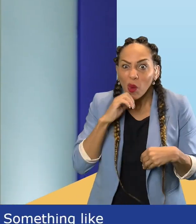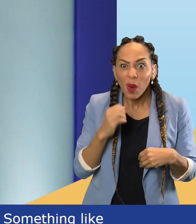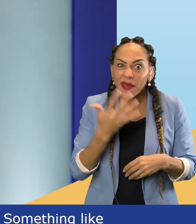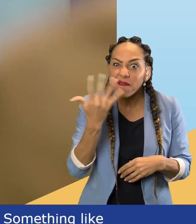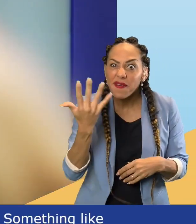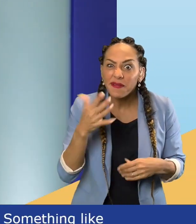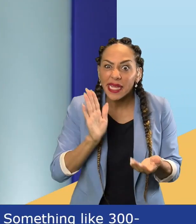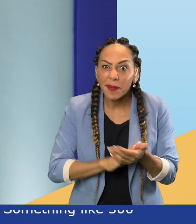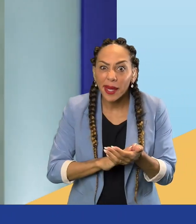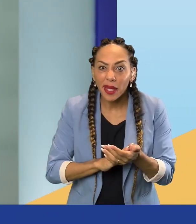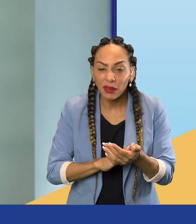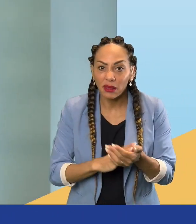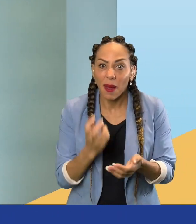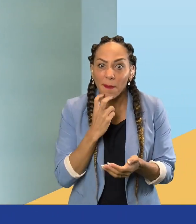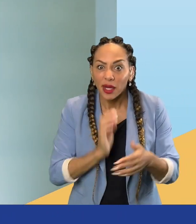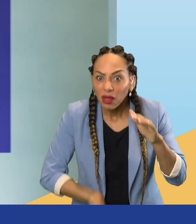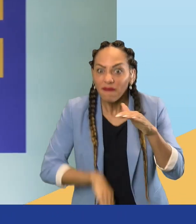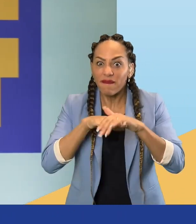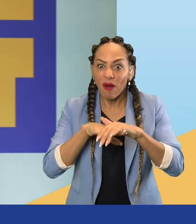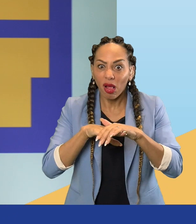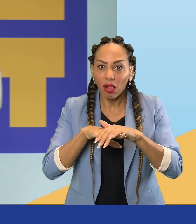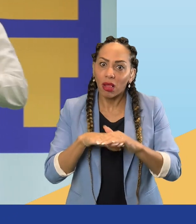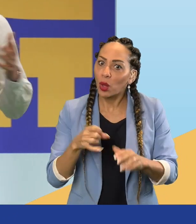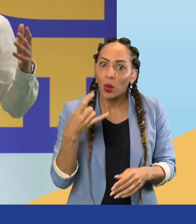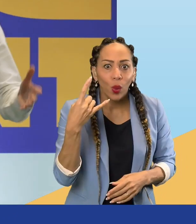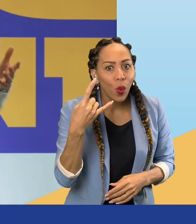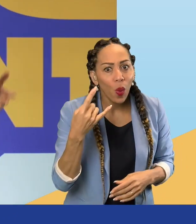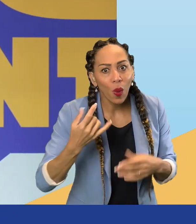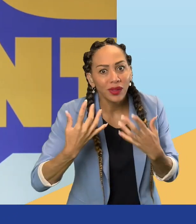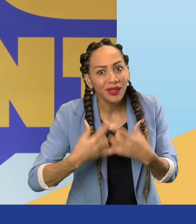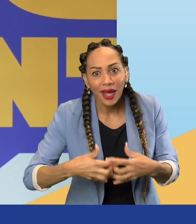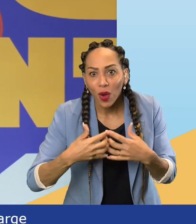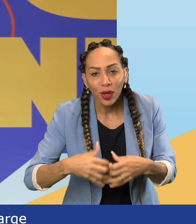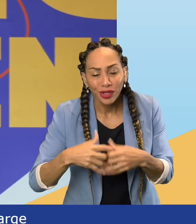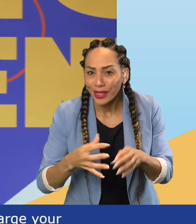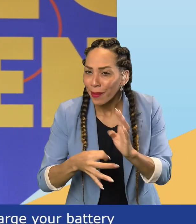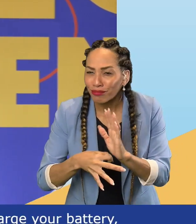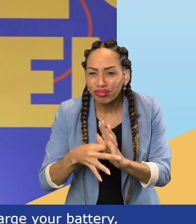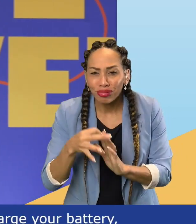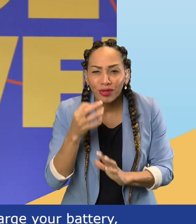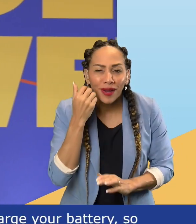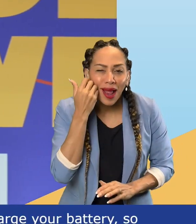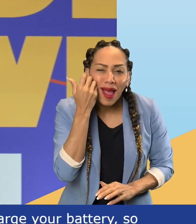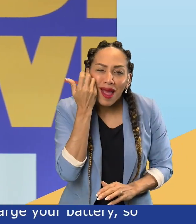fully recharge your battery. So some really cool technology that's just getting better and better every day.